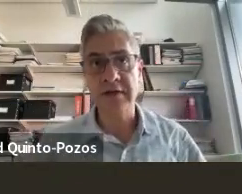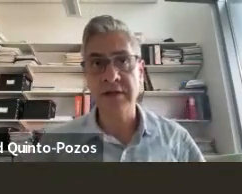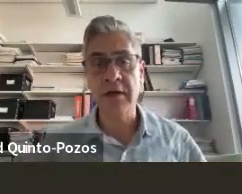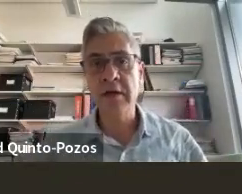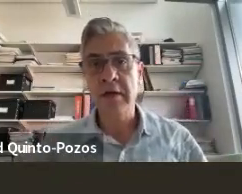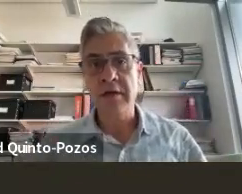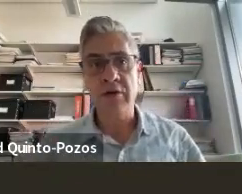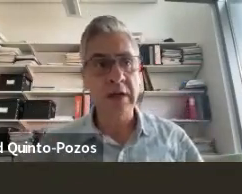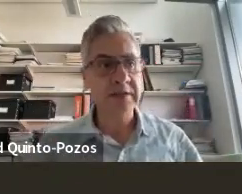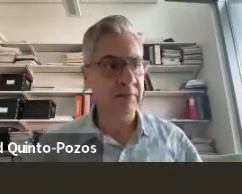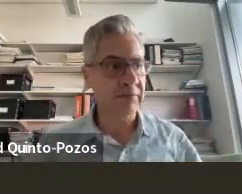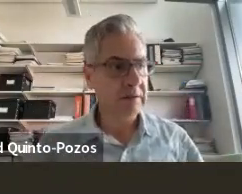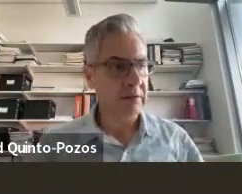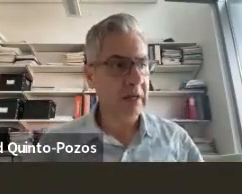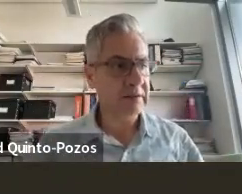of ASL.